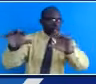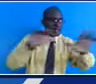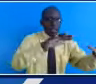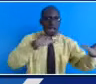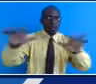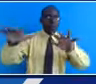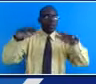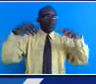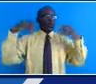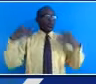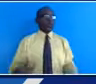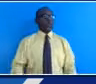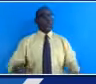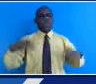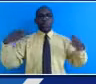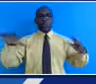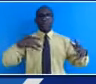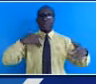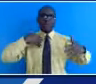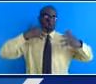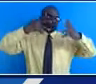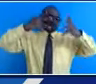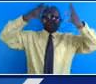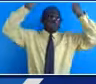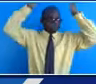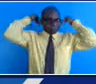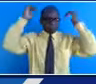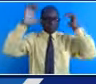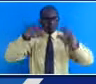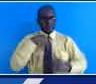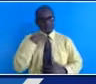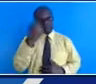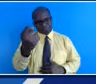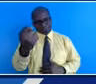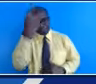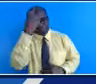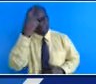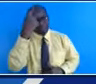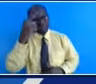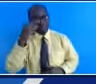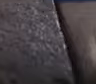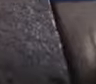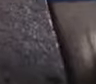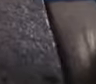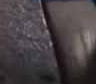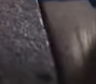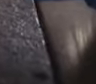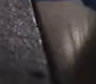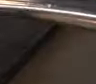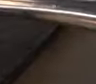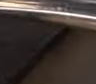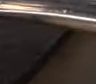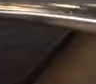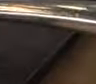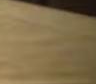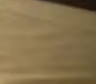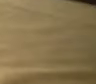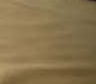country is the ingenuity and the creativity that we've seen from our business leaders of all sizes in Westchester